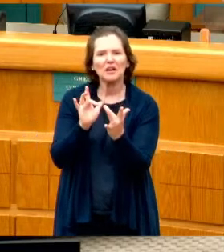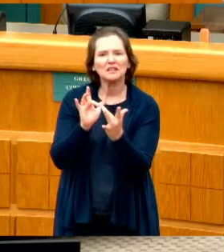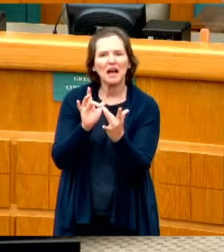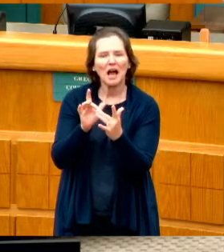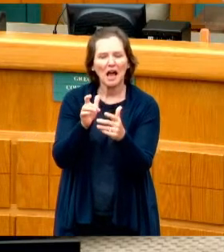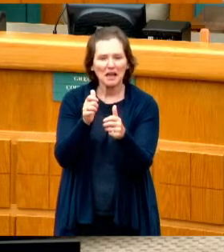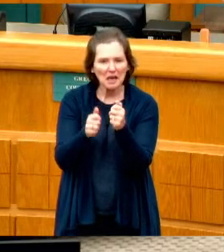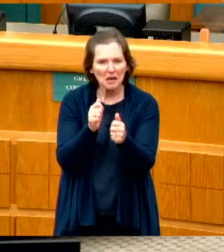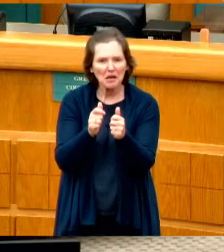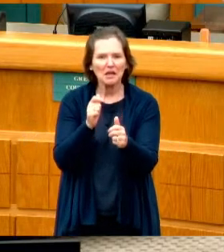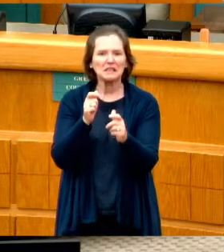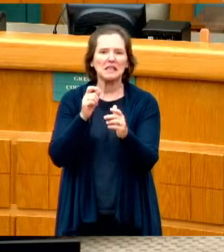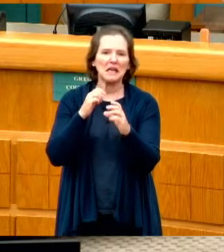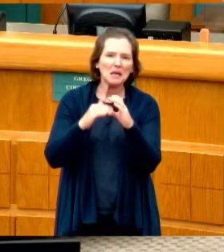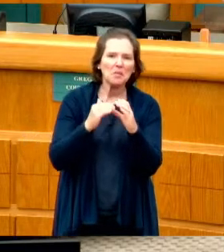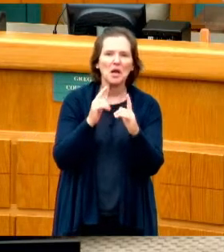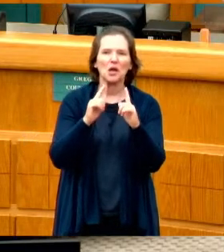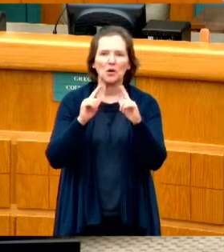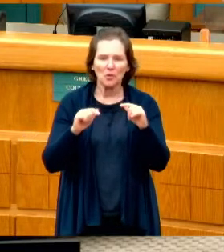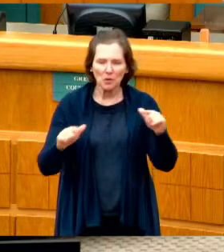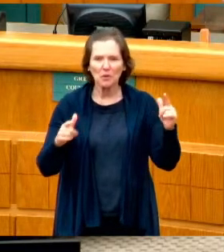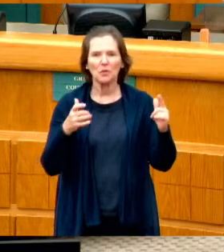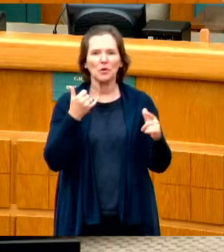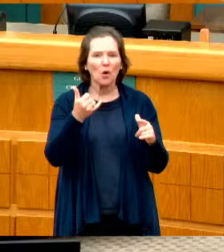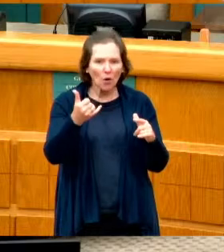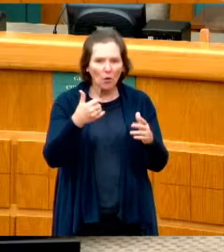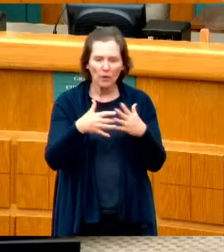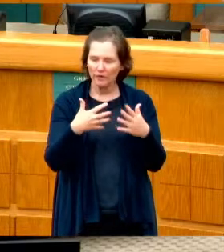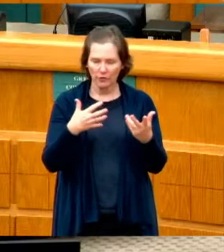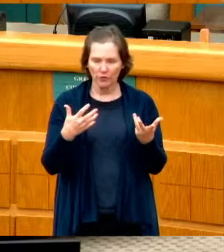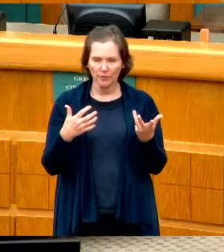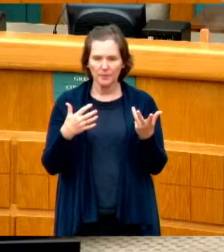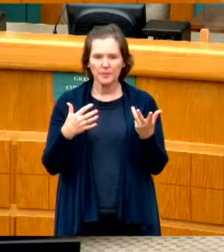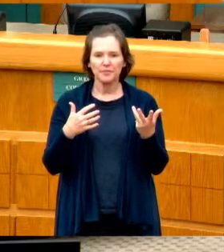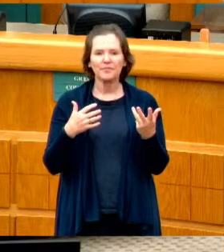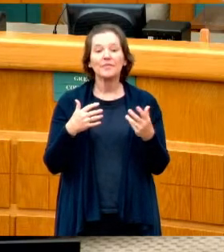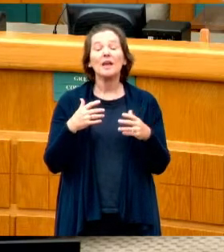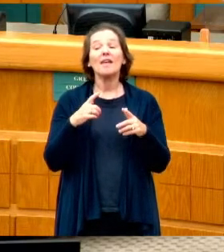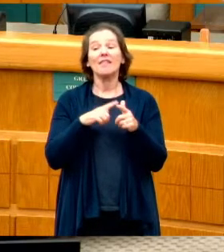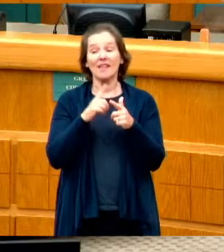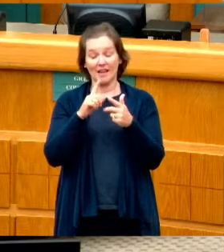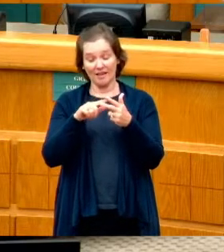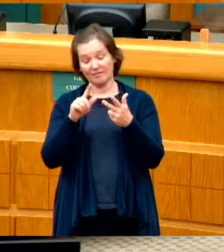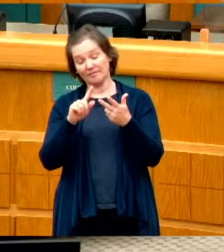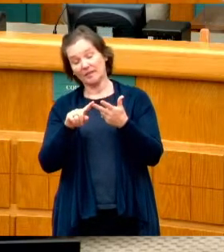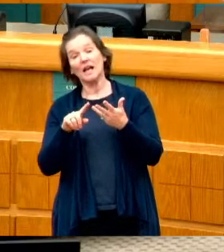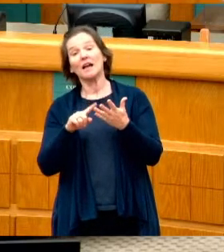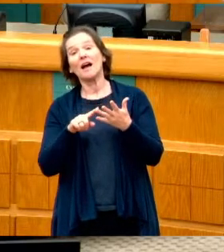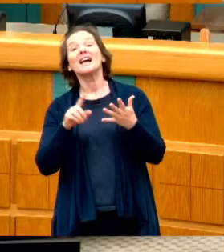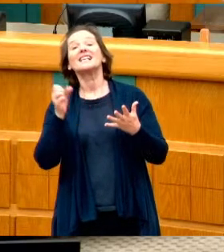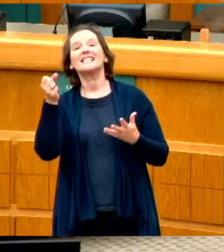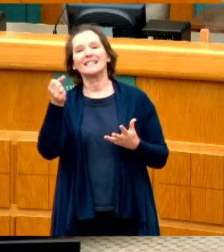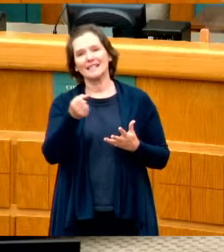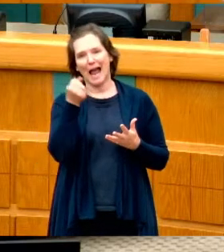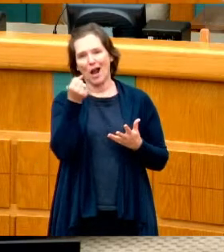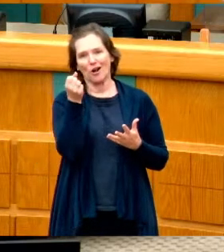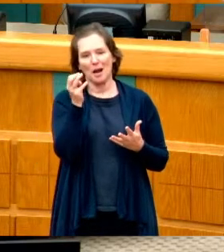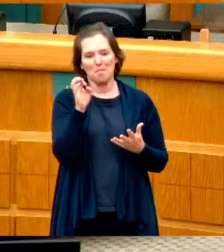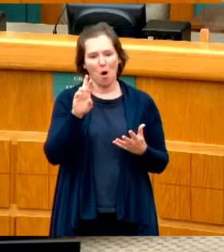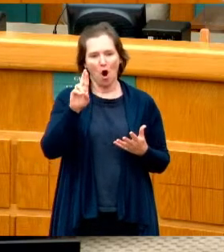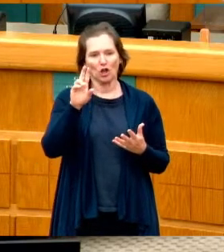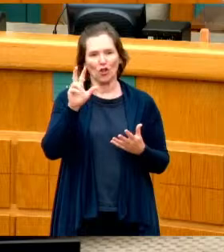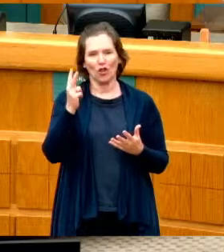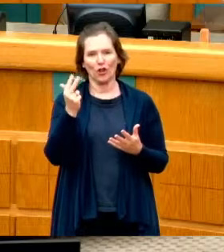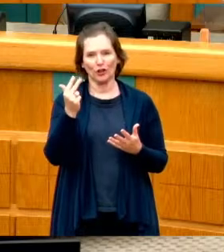District will administer 5,000 second-dose Moderna vaccines for people who received their first dose on